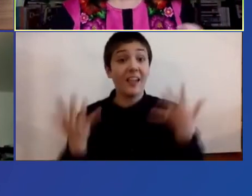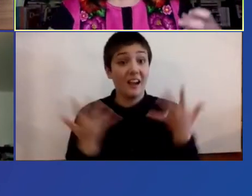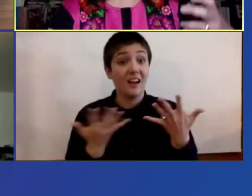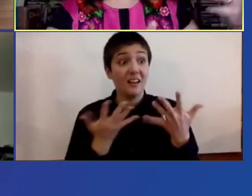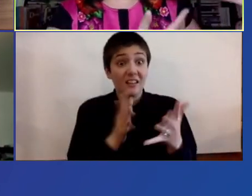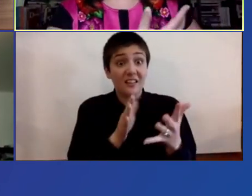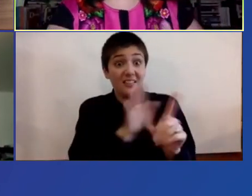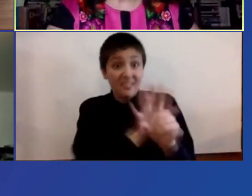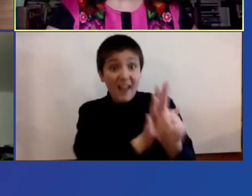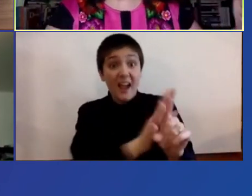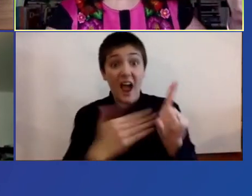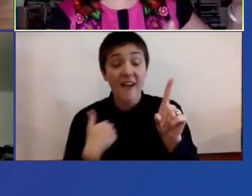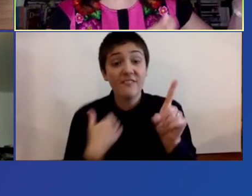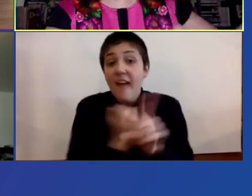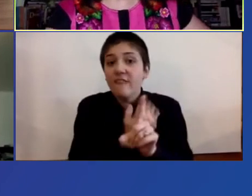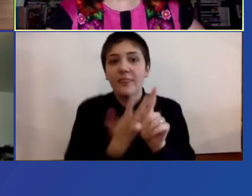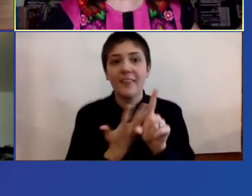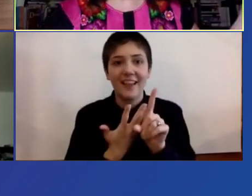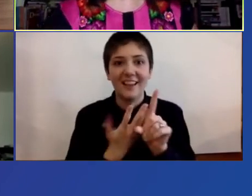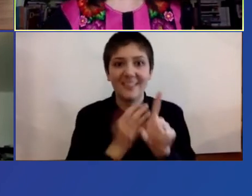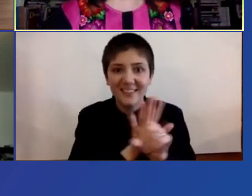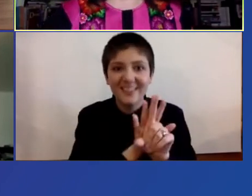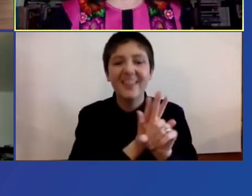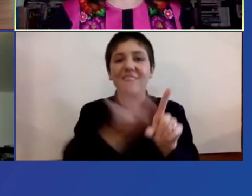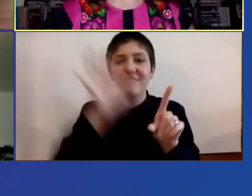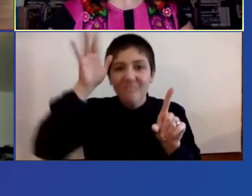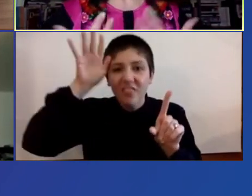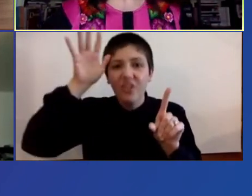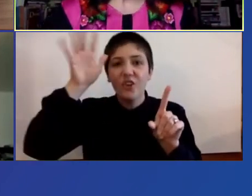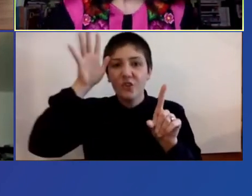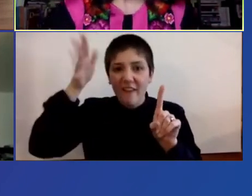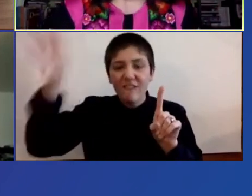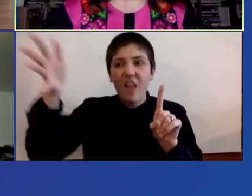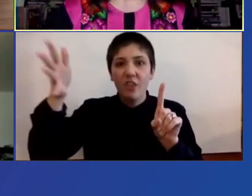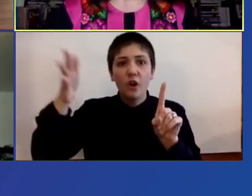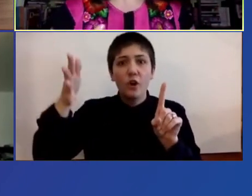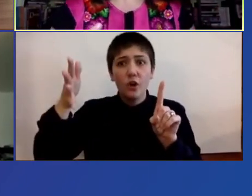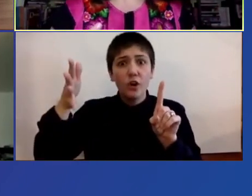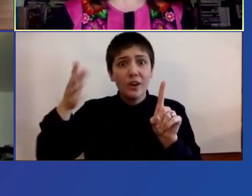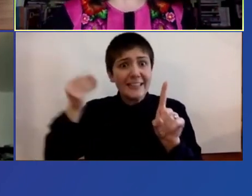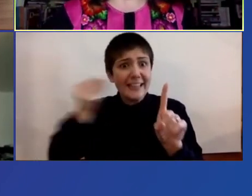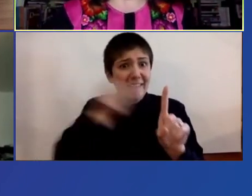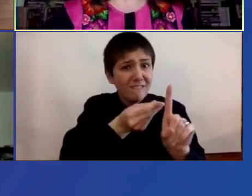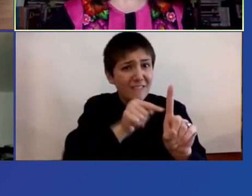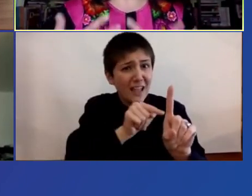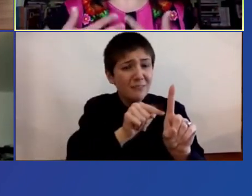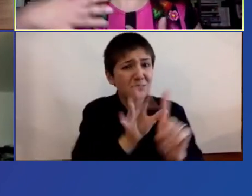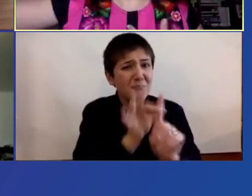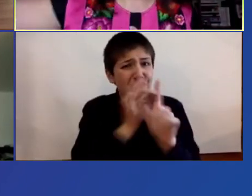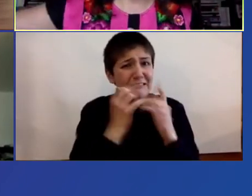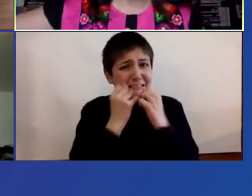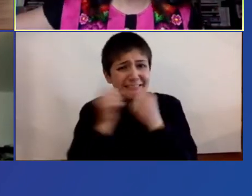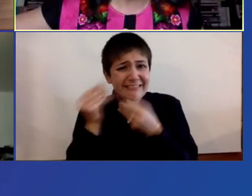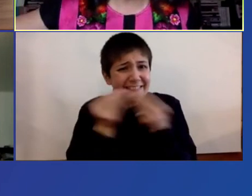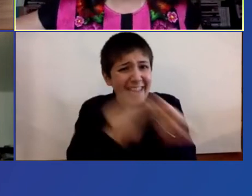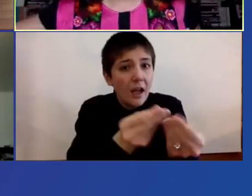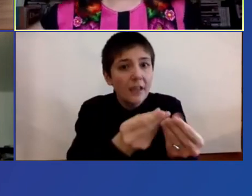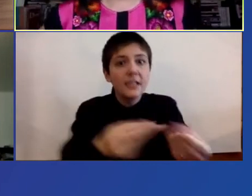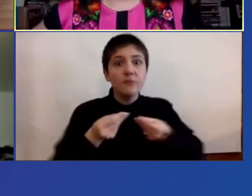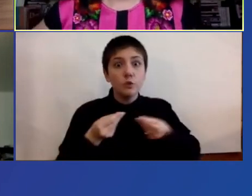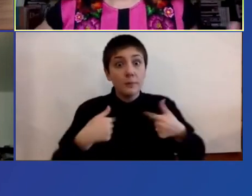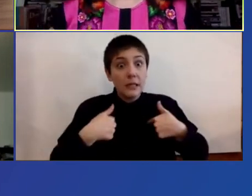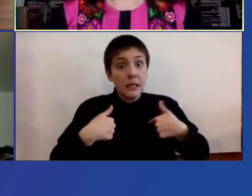knowledge that his father, his grandfather gave him, and he's given it to me. And someone who comes from another side